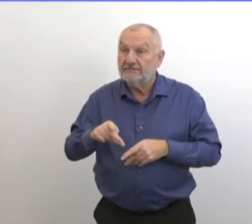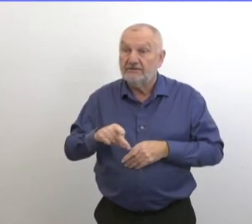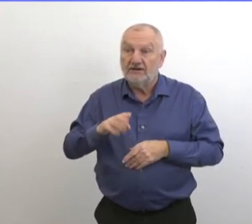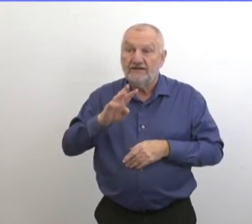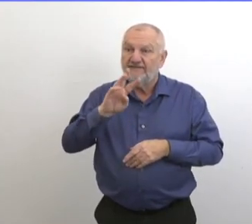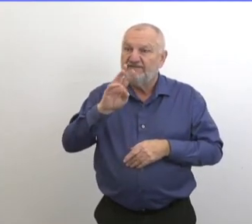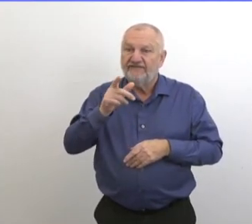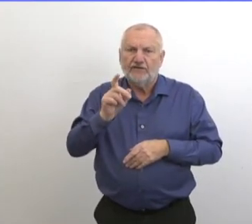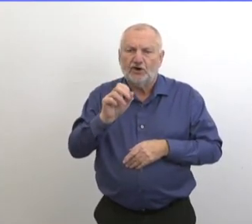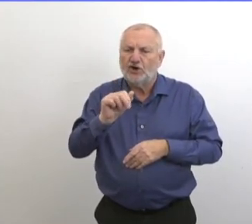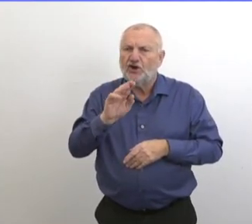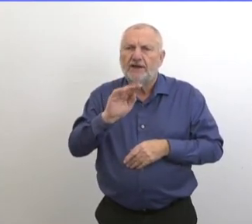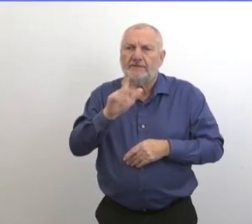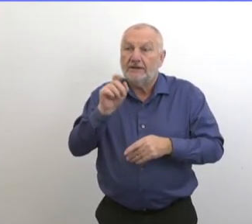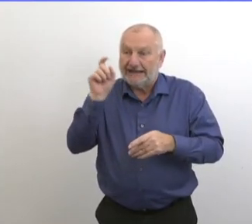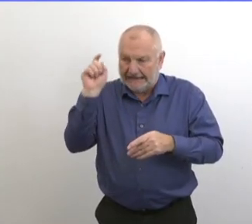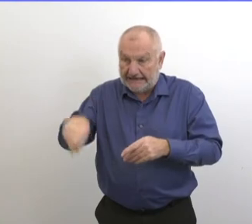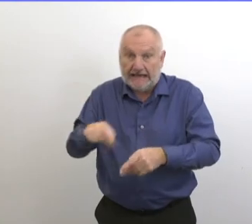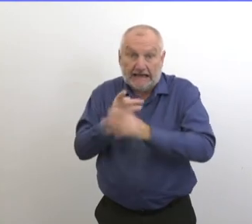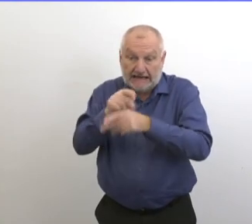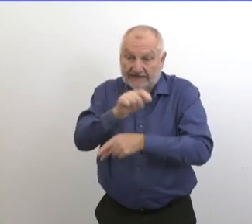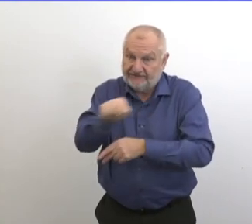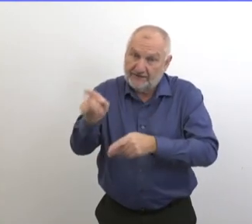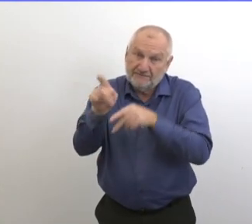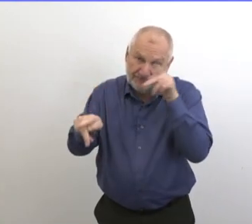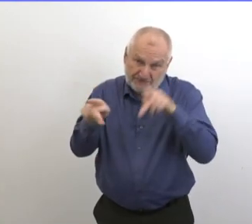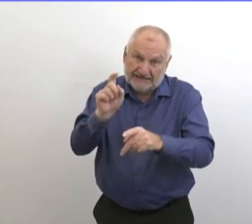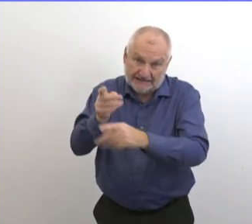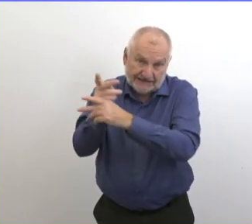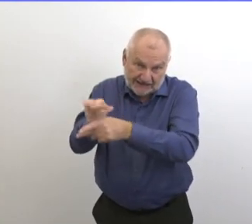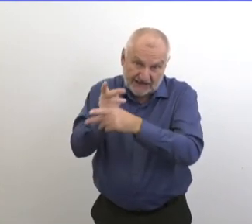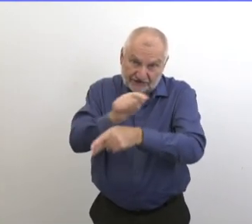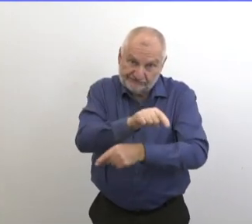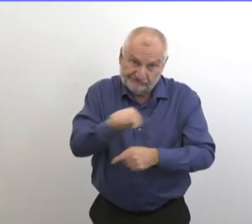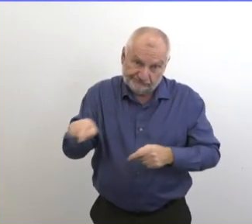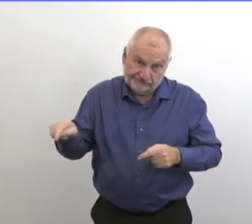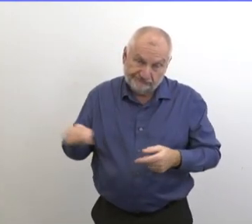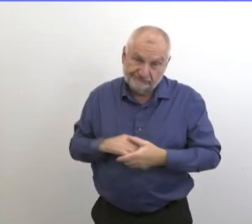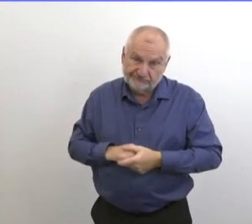needed, we will make sure that happens. And so